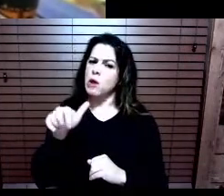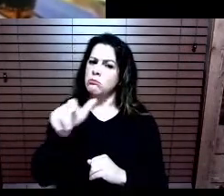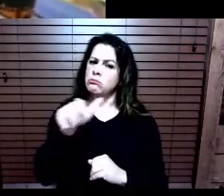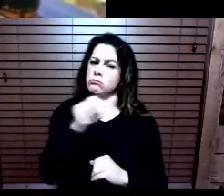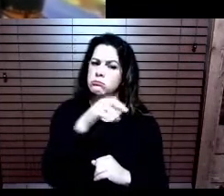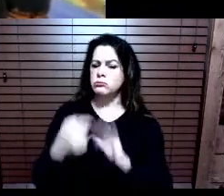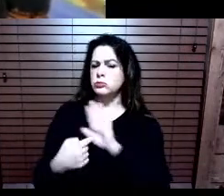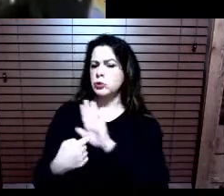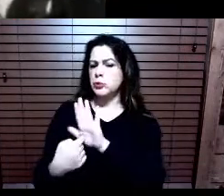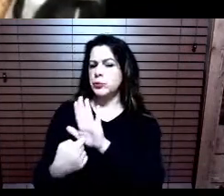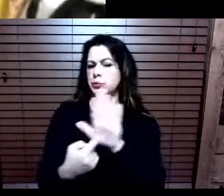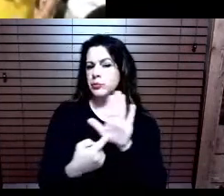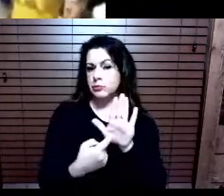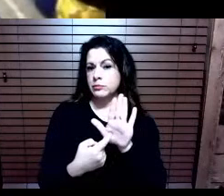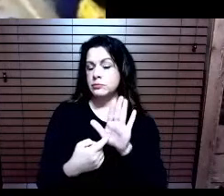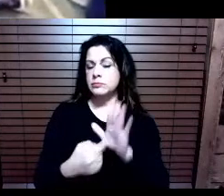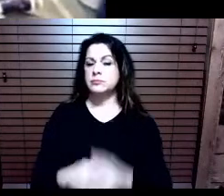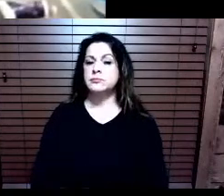Okay.